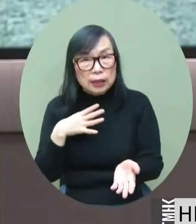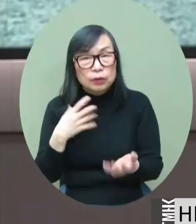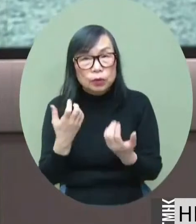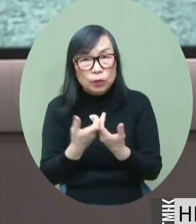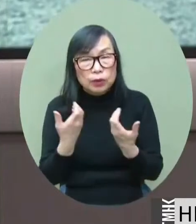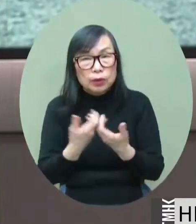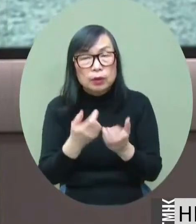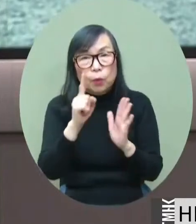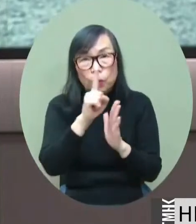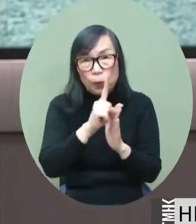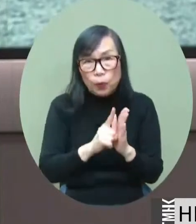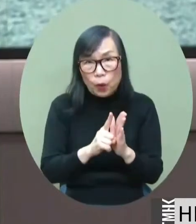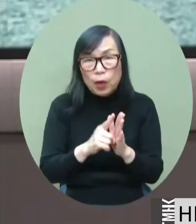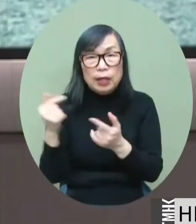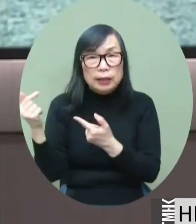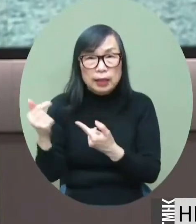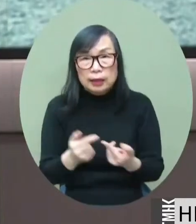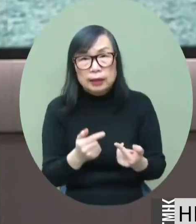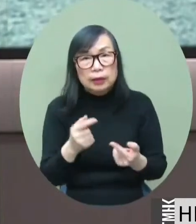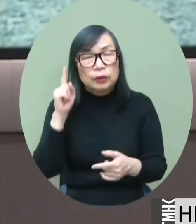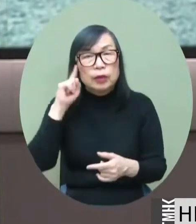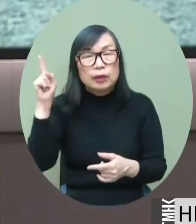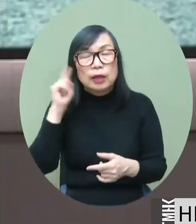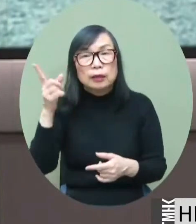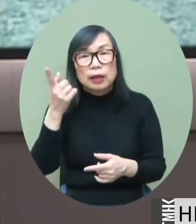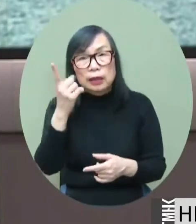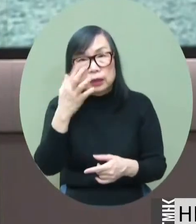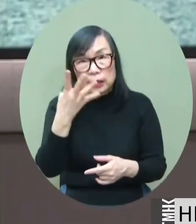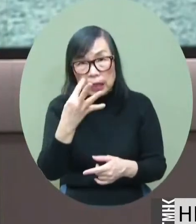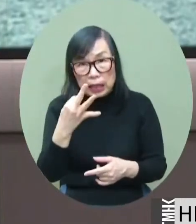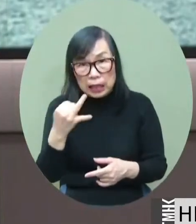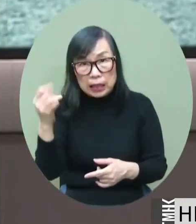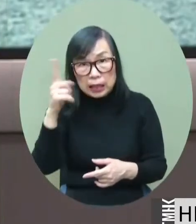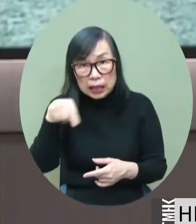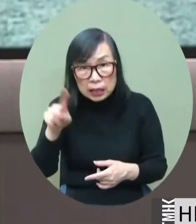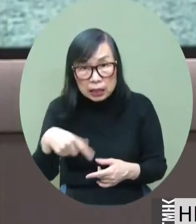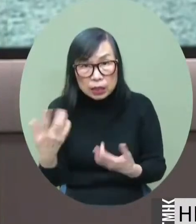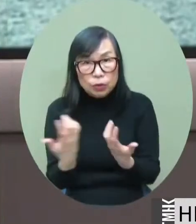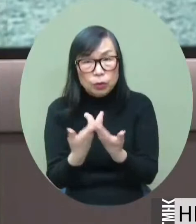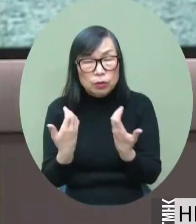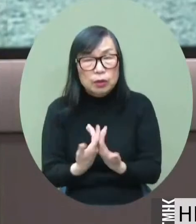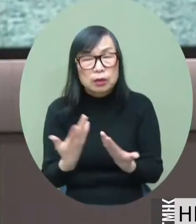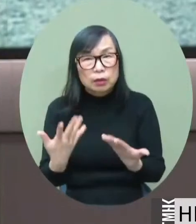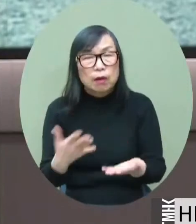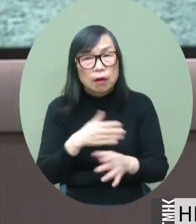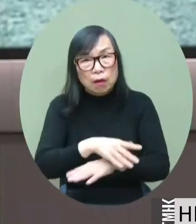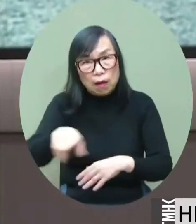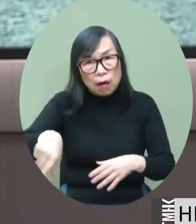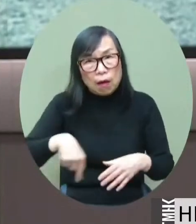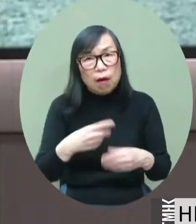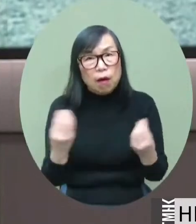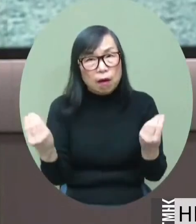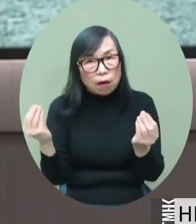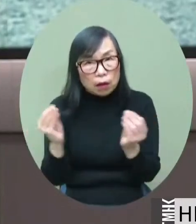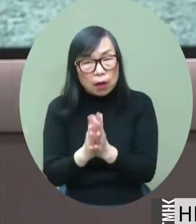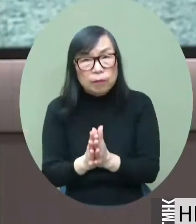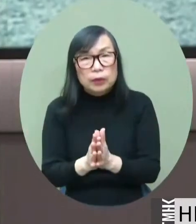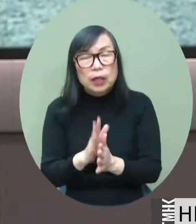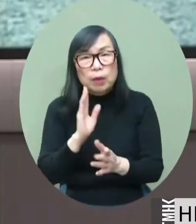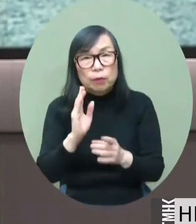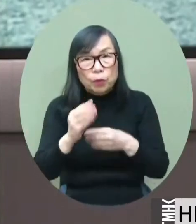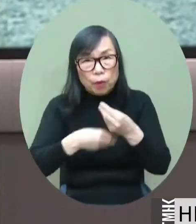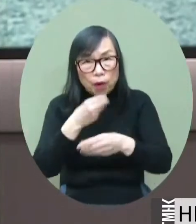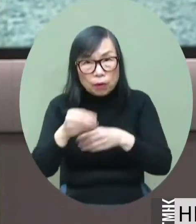out. While the number of cases is dropping, we still have a few thousands every day. So